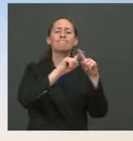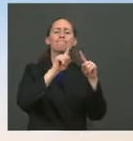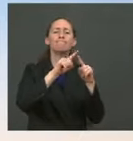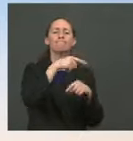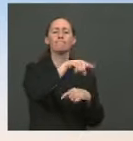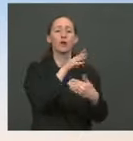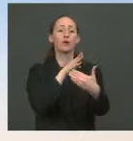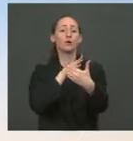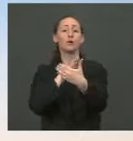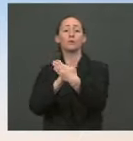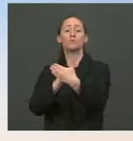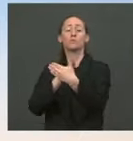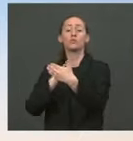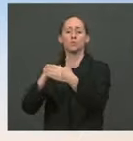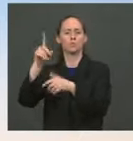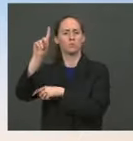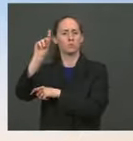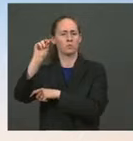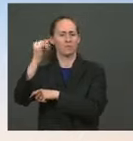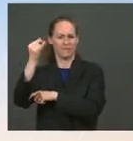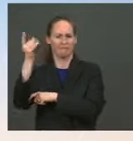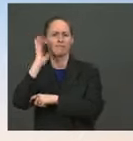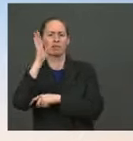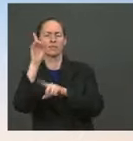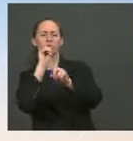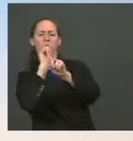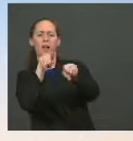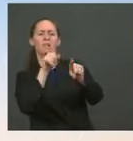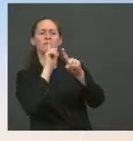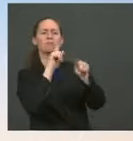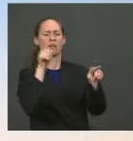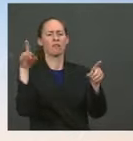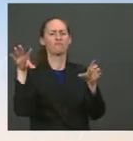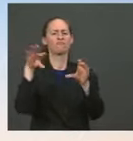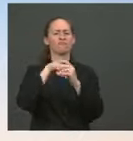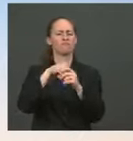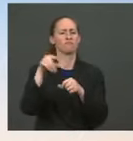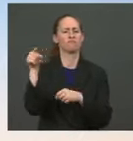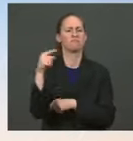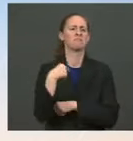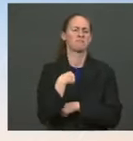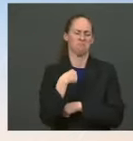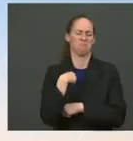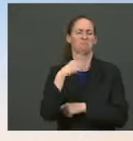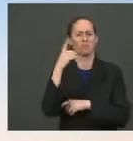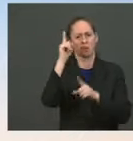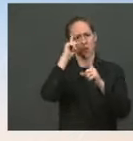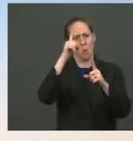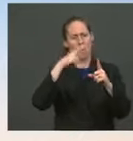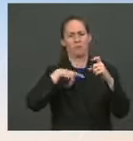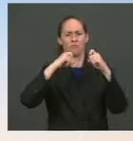individual lawsuits. You know, we're confident in our authority to protect American workers as this virus is